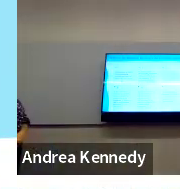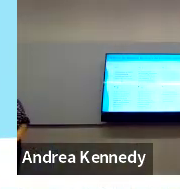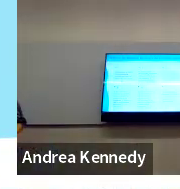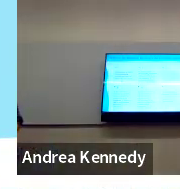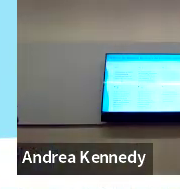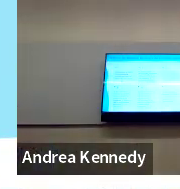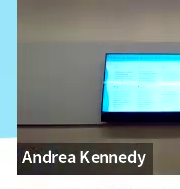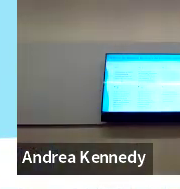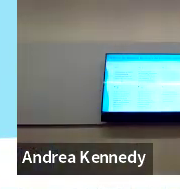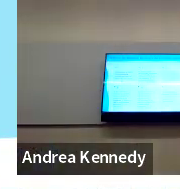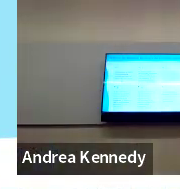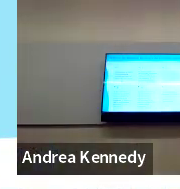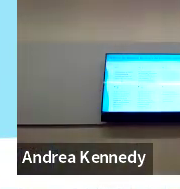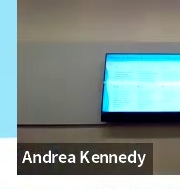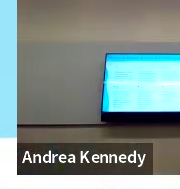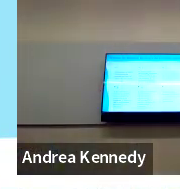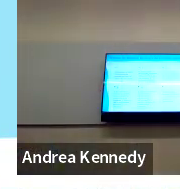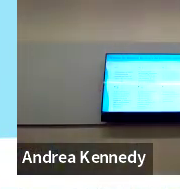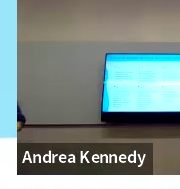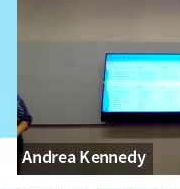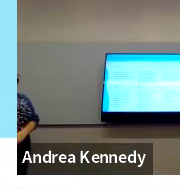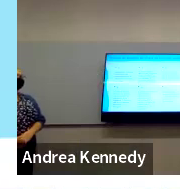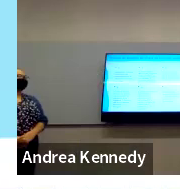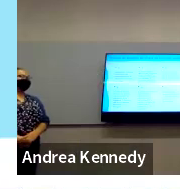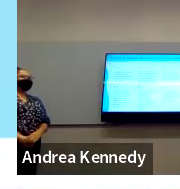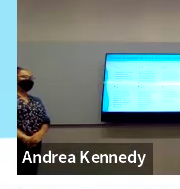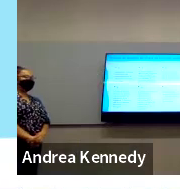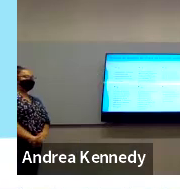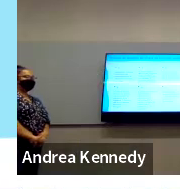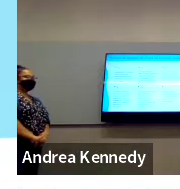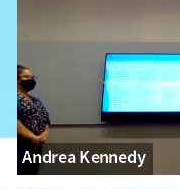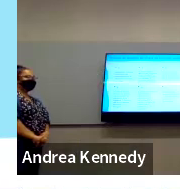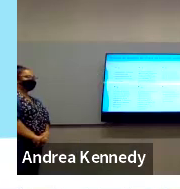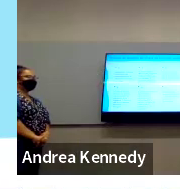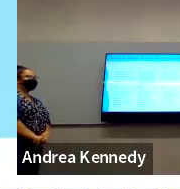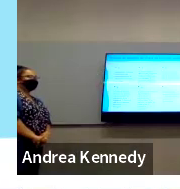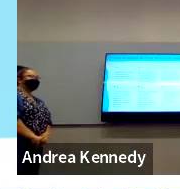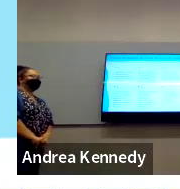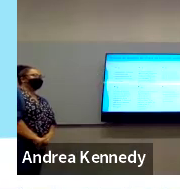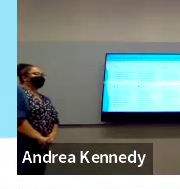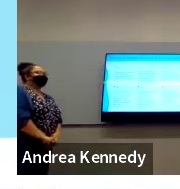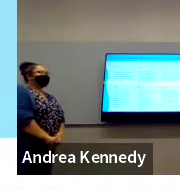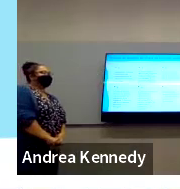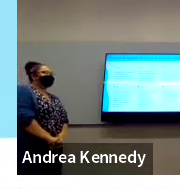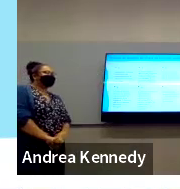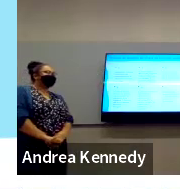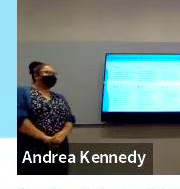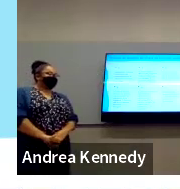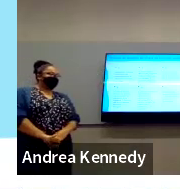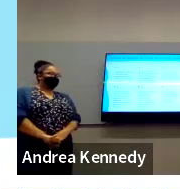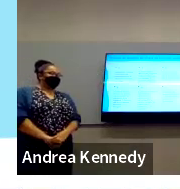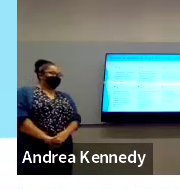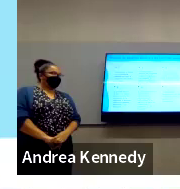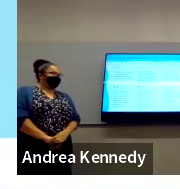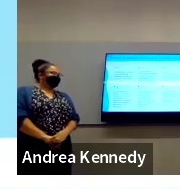El proceso de la petición de ajuste de servicios públicos, esto es más trabajo que va a hacer el propietario, pero hay unas partes donde